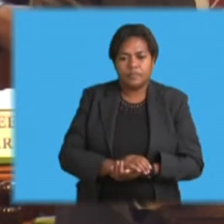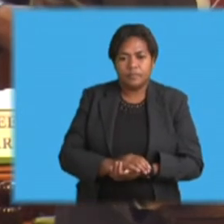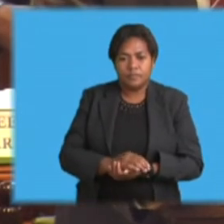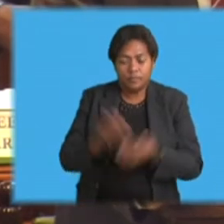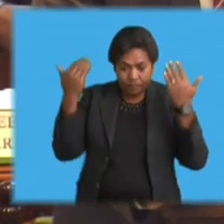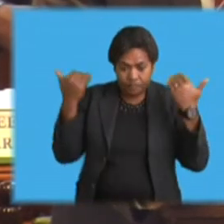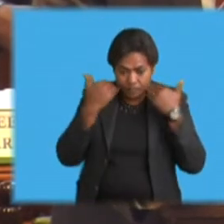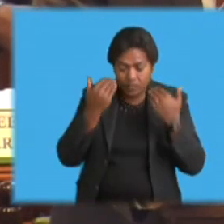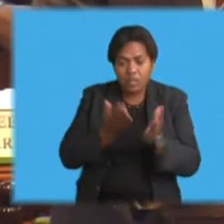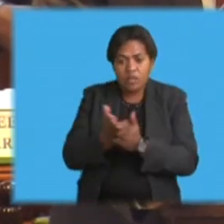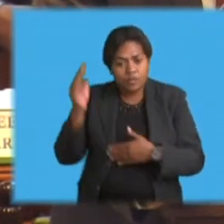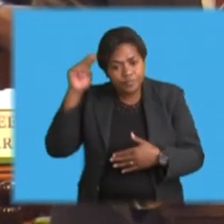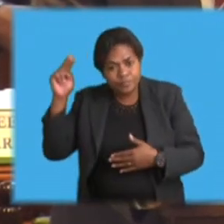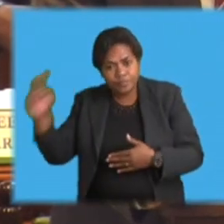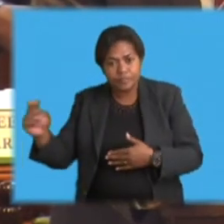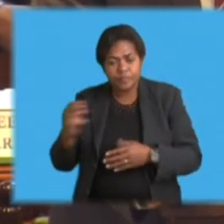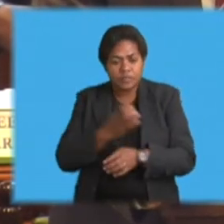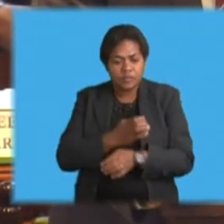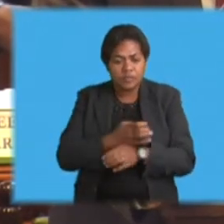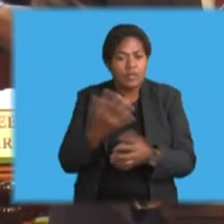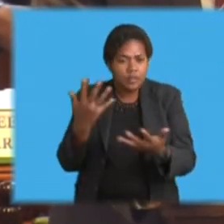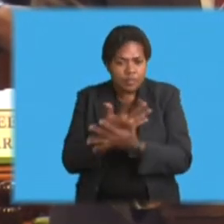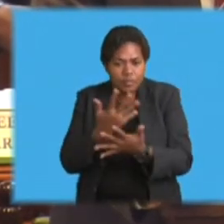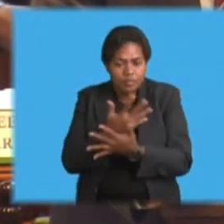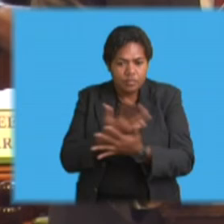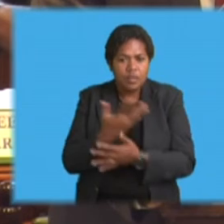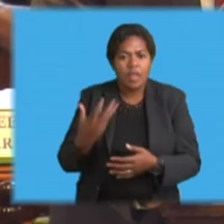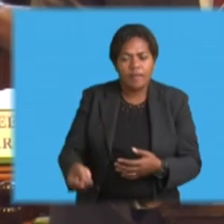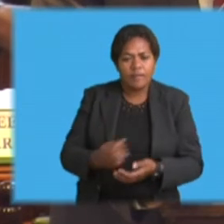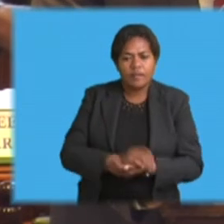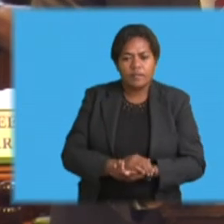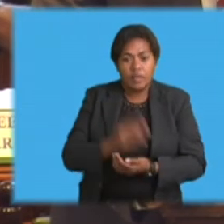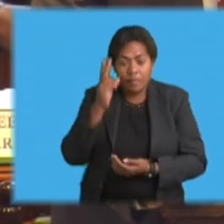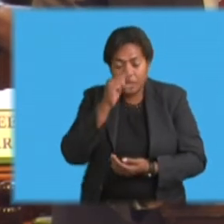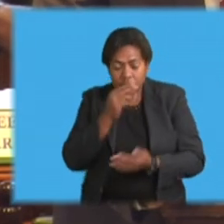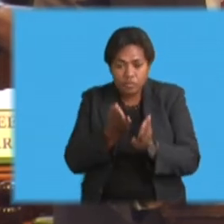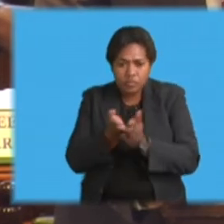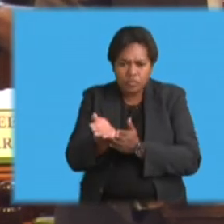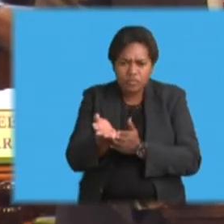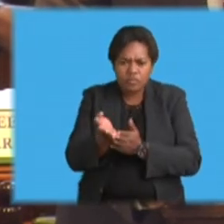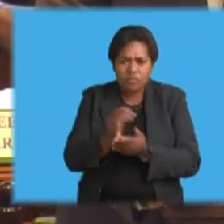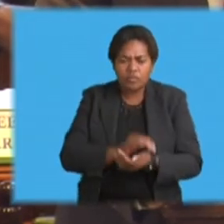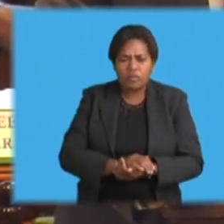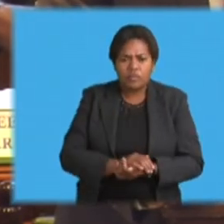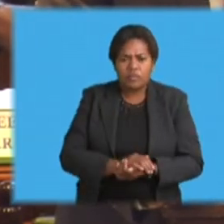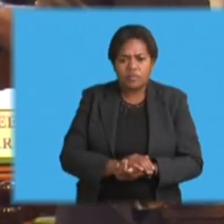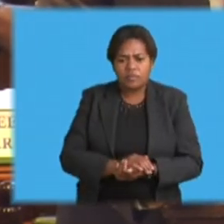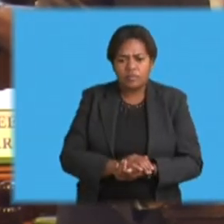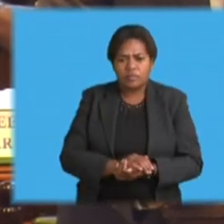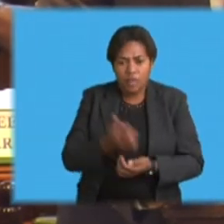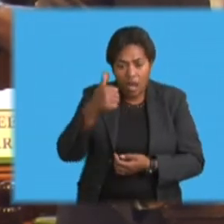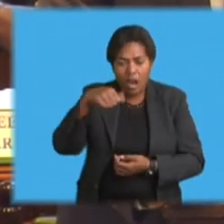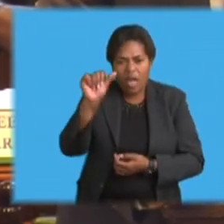Employment Centre, we are creating networks with other agencies and negotiating on labour mobility through existing frameworks to allow our